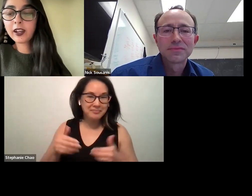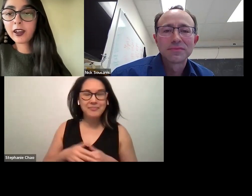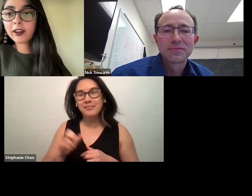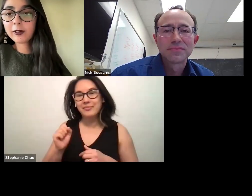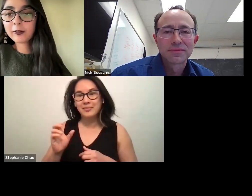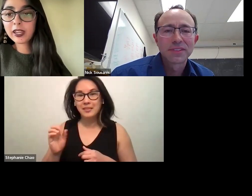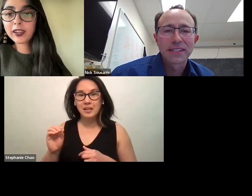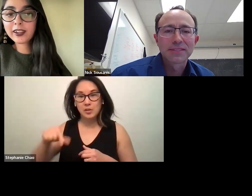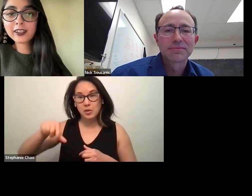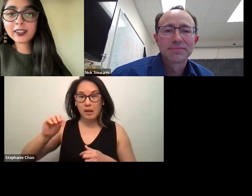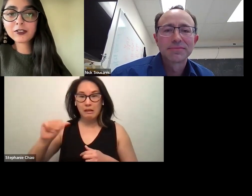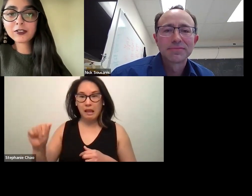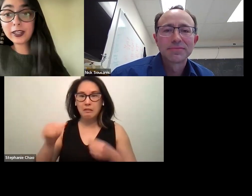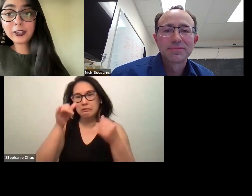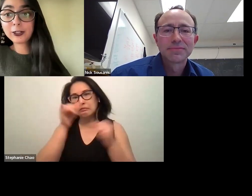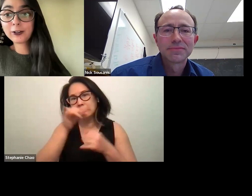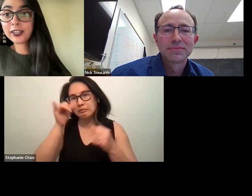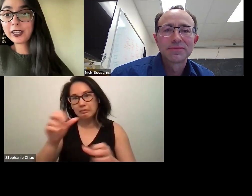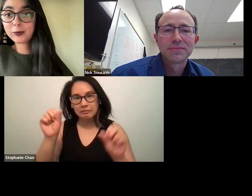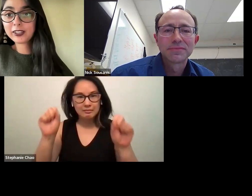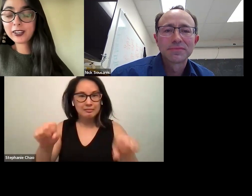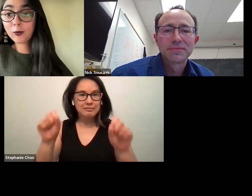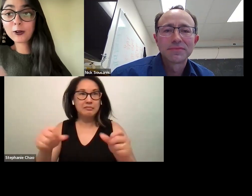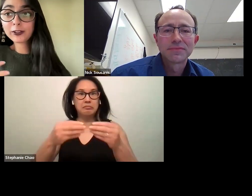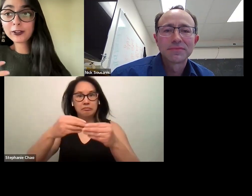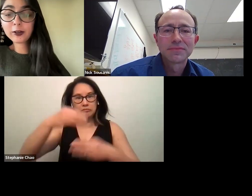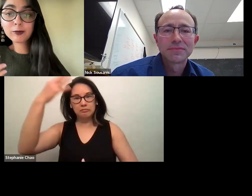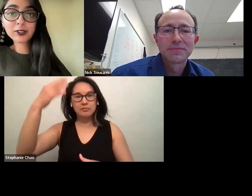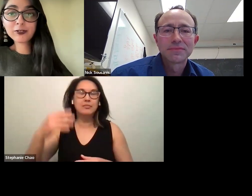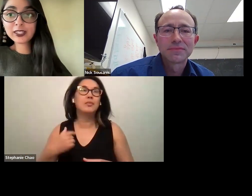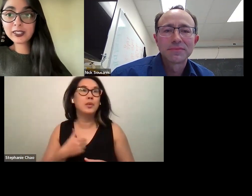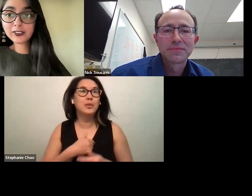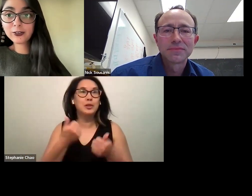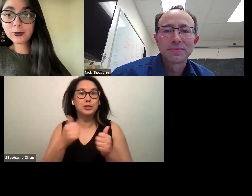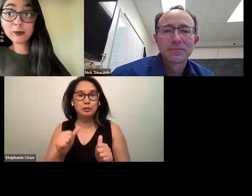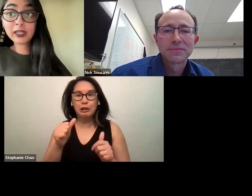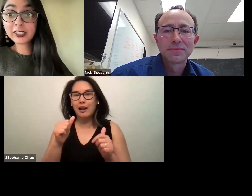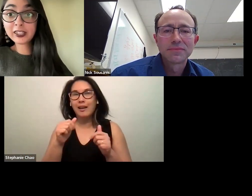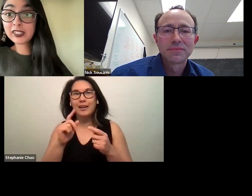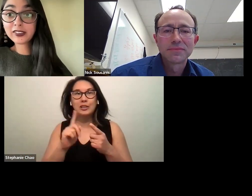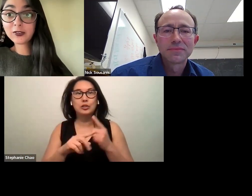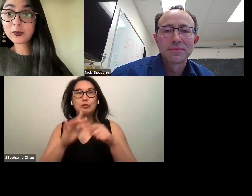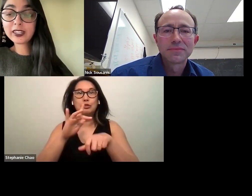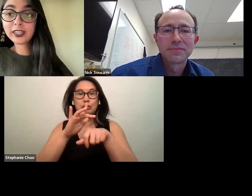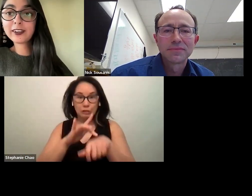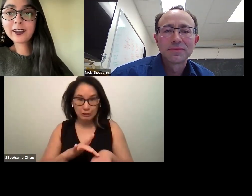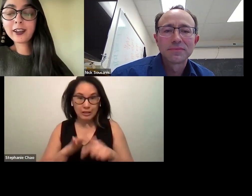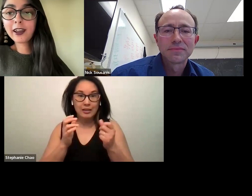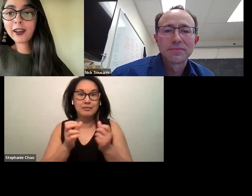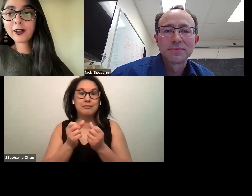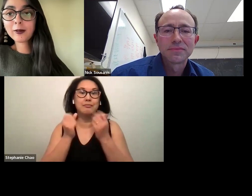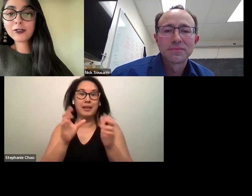now. And so thank you for your engagement. We're going to try to briefly get to as many of these as we